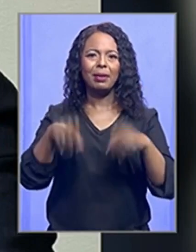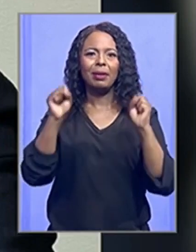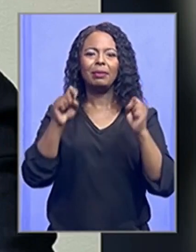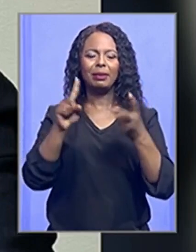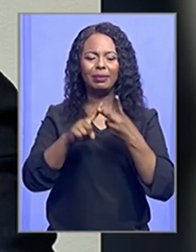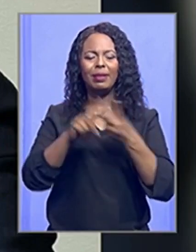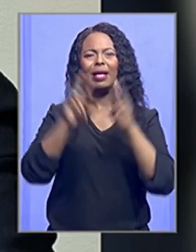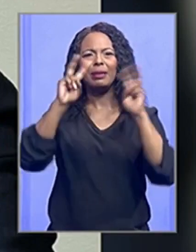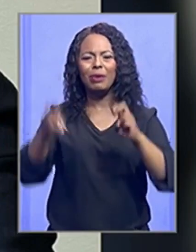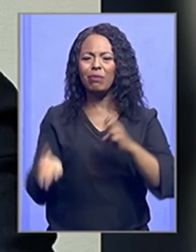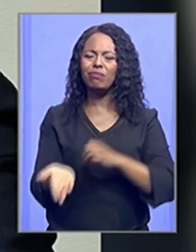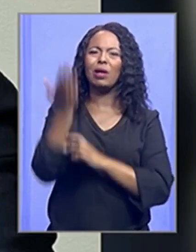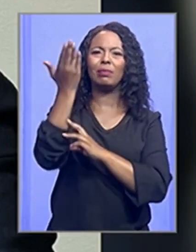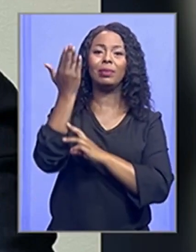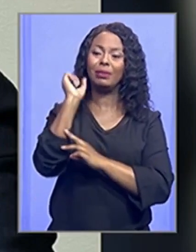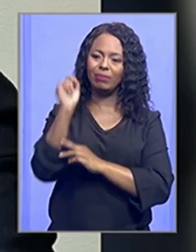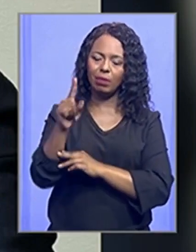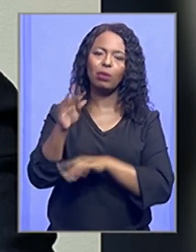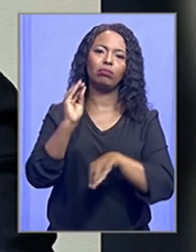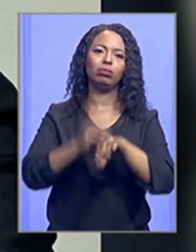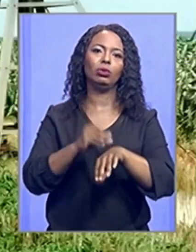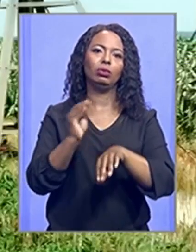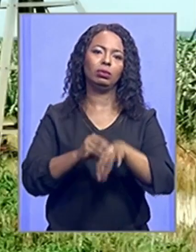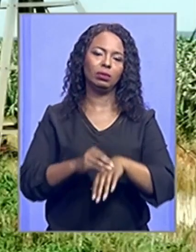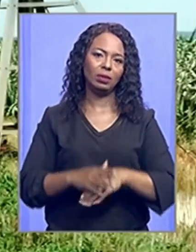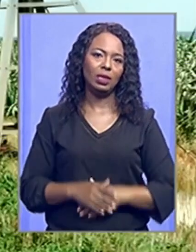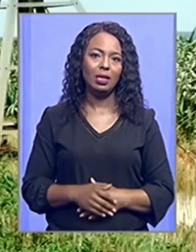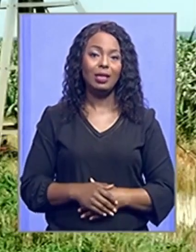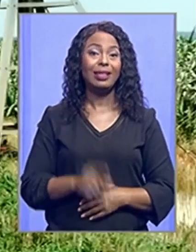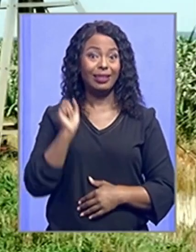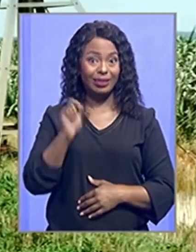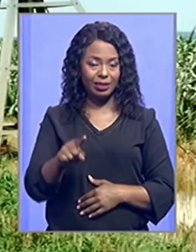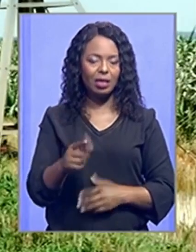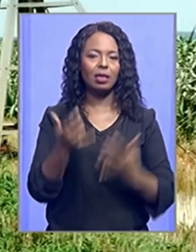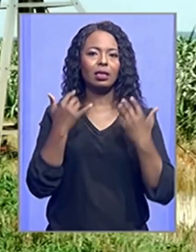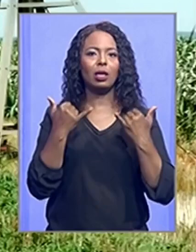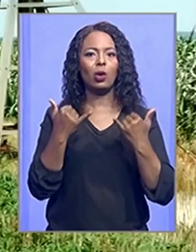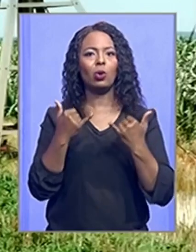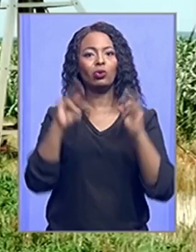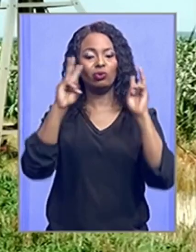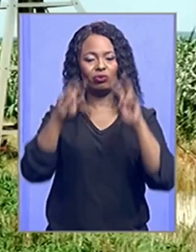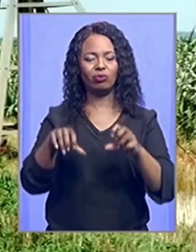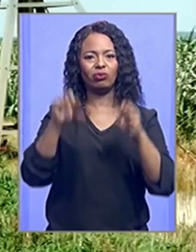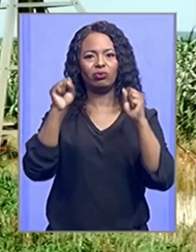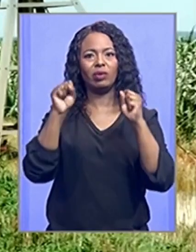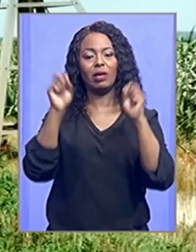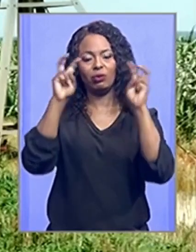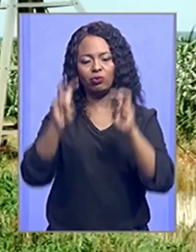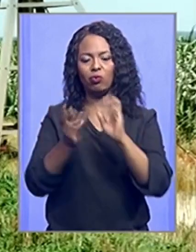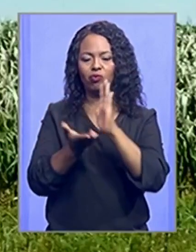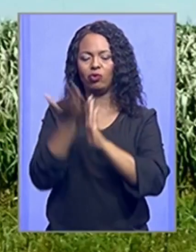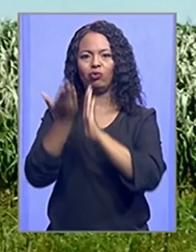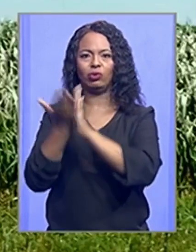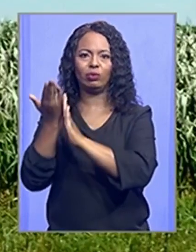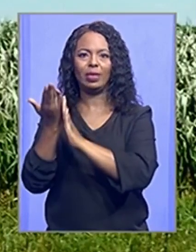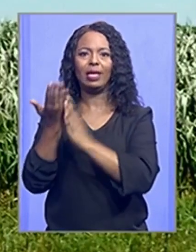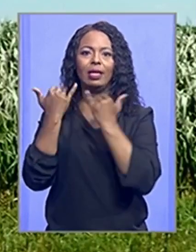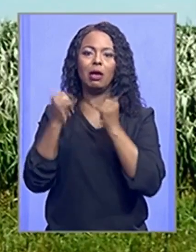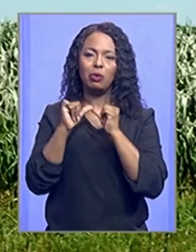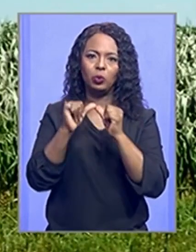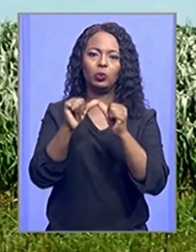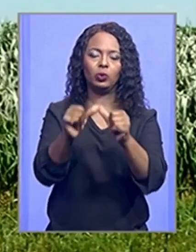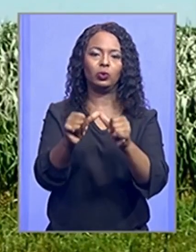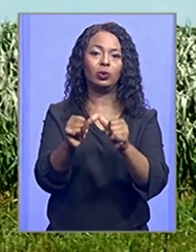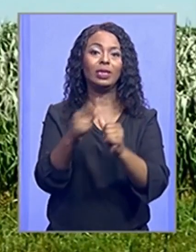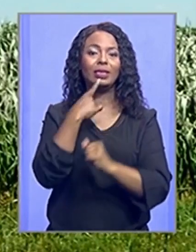ya motlakase, sena se baka mathata. Nakong ena eo ho imullo ha phepelo ya motlakase ho tswelang pele, dihwai di